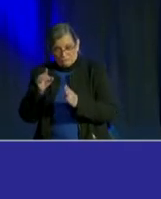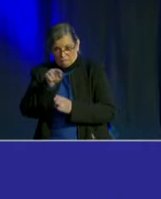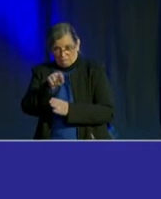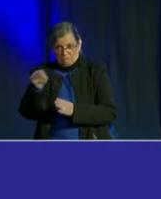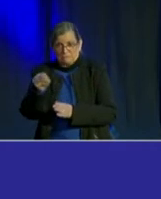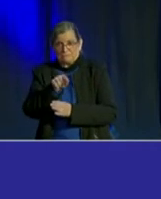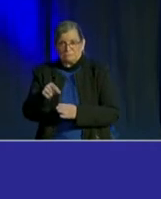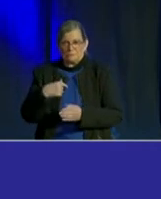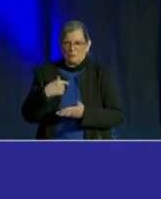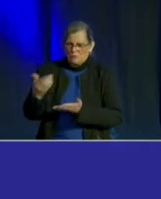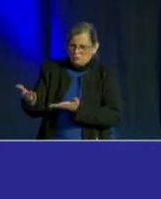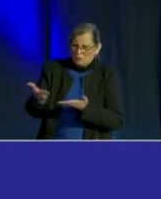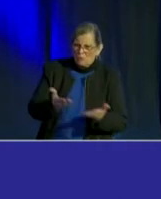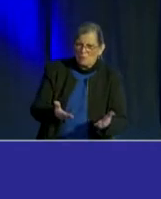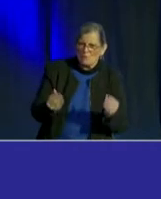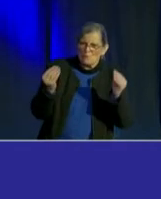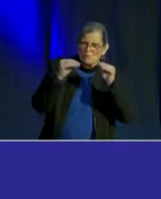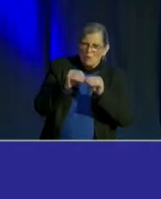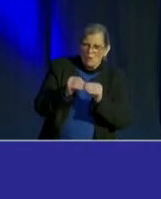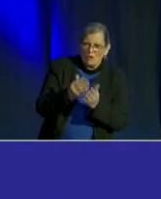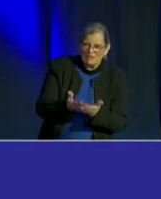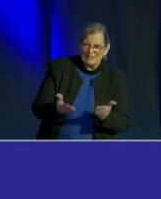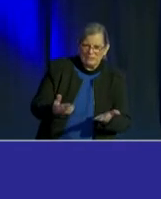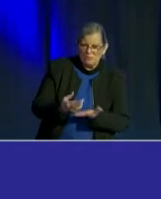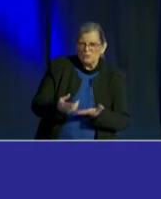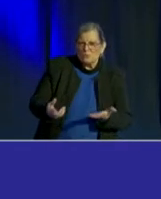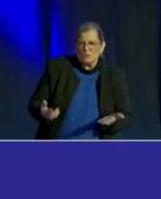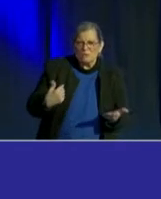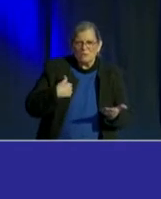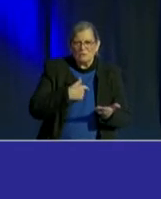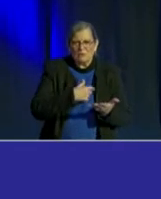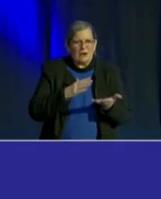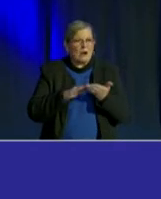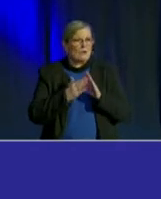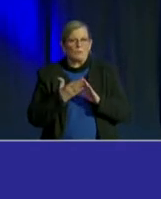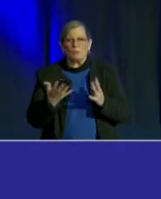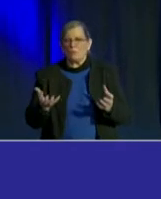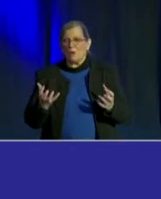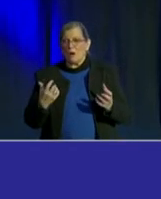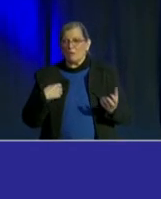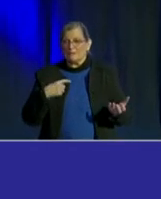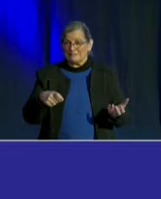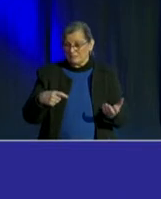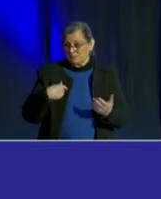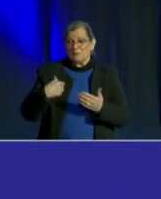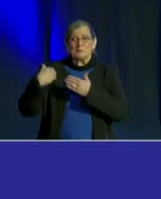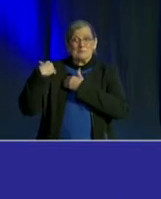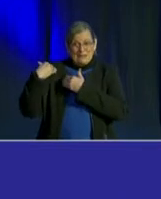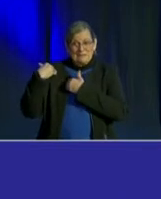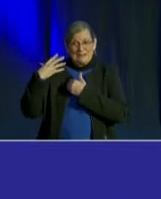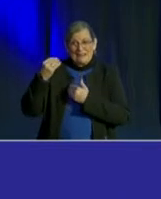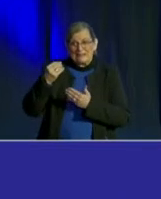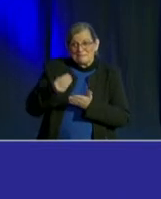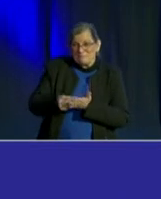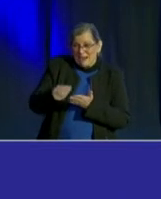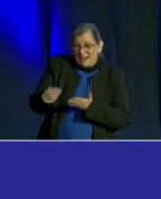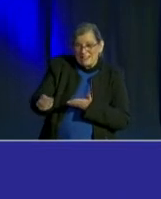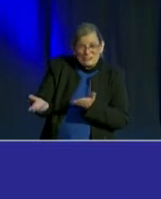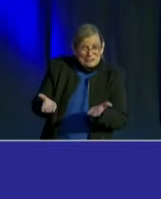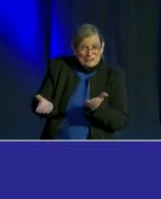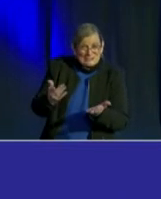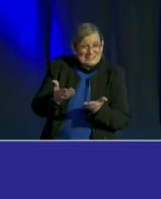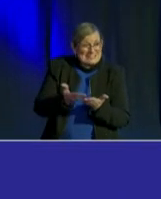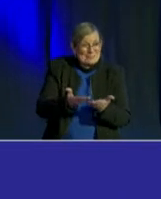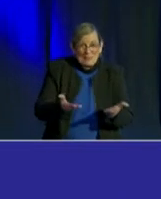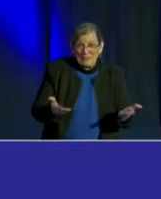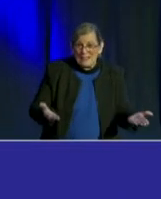of the amenities that our communities want and need there, to buying the services and supplies that we need for district